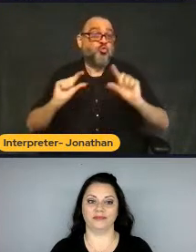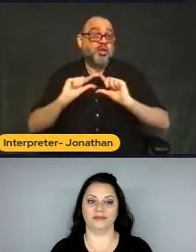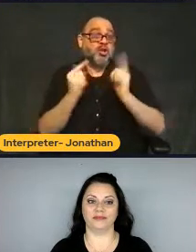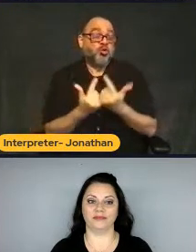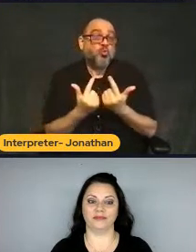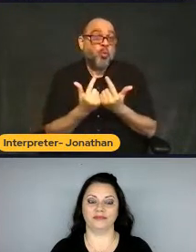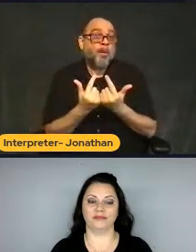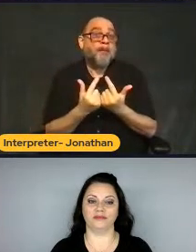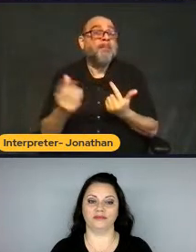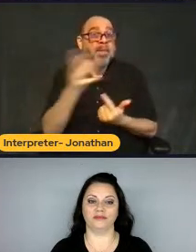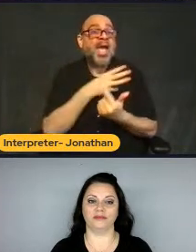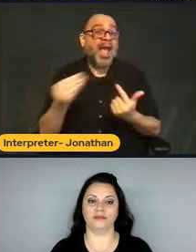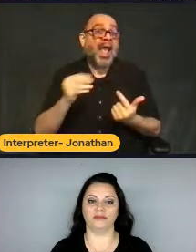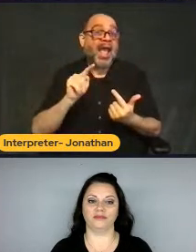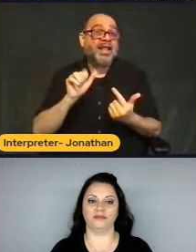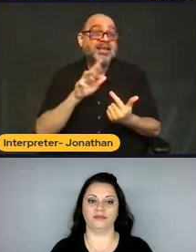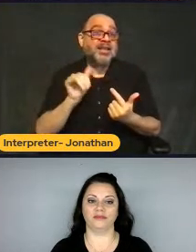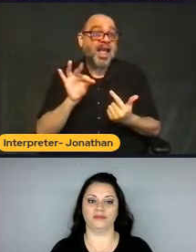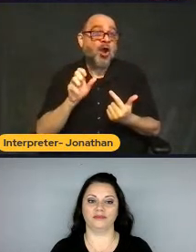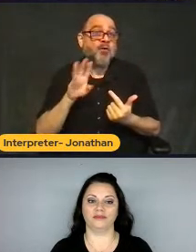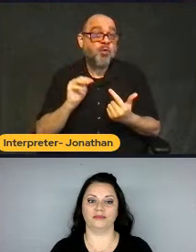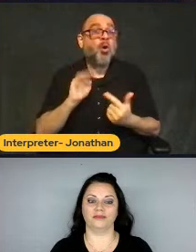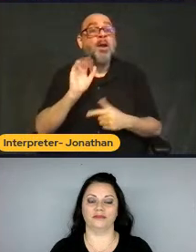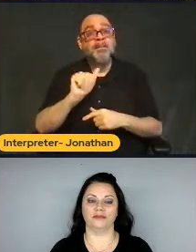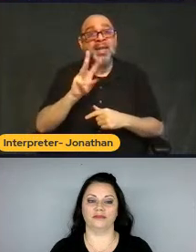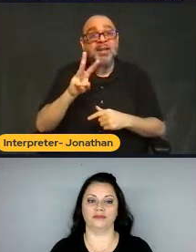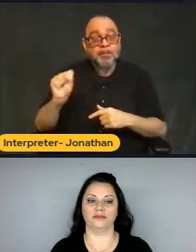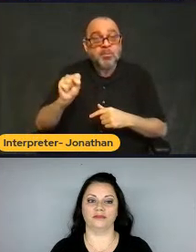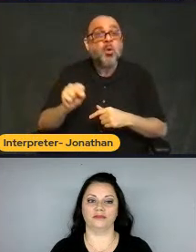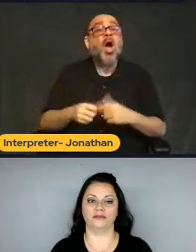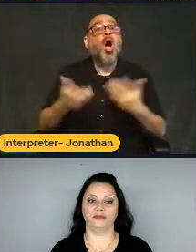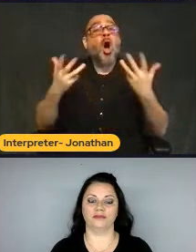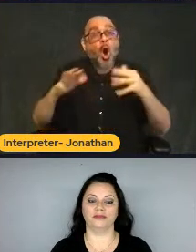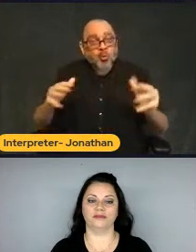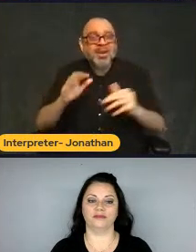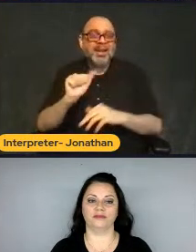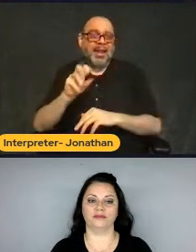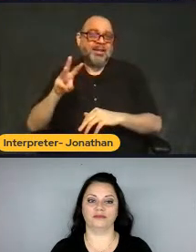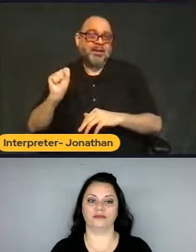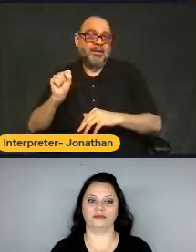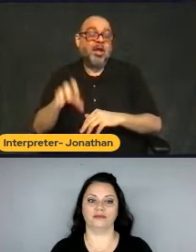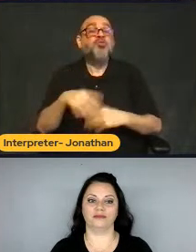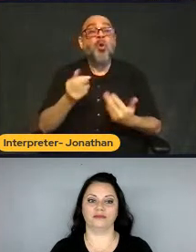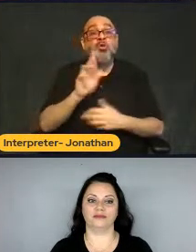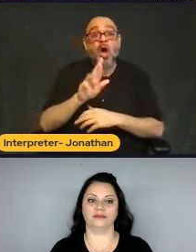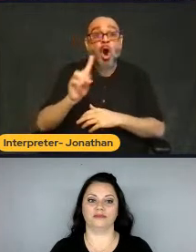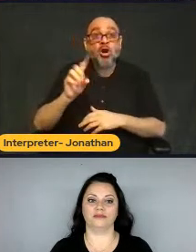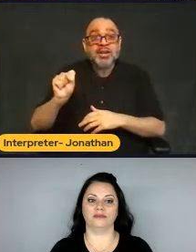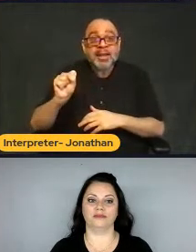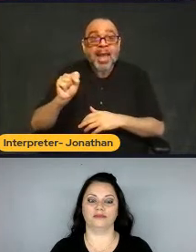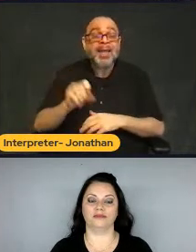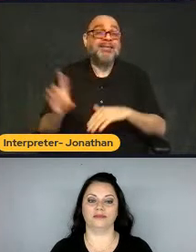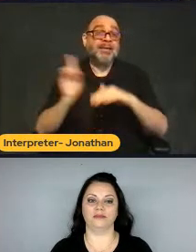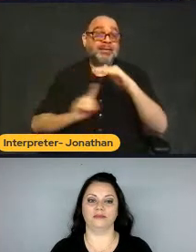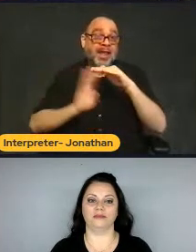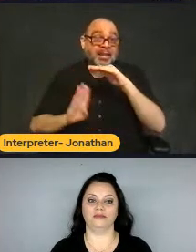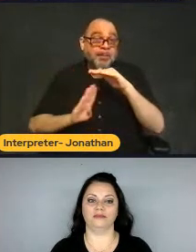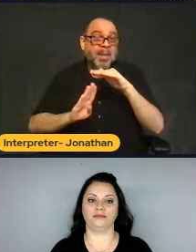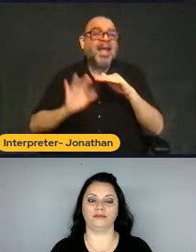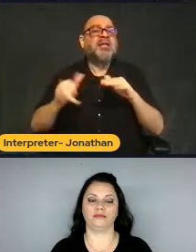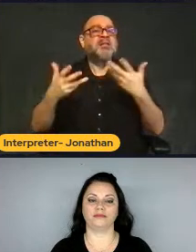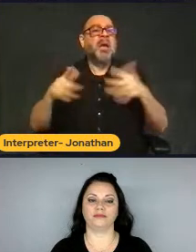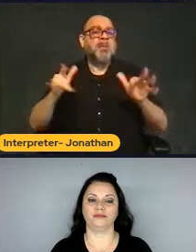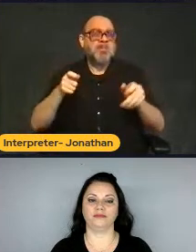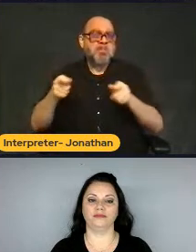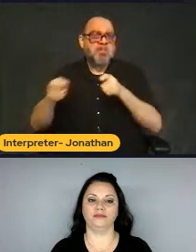and a Terraform AWS modules RDS AWS. So the RDS database, the managed